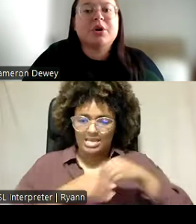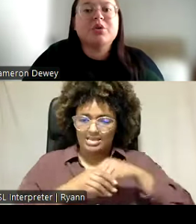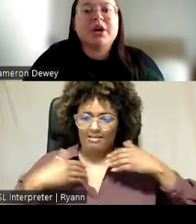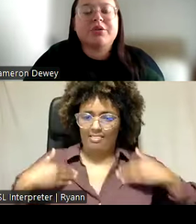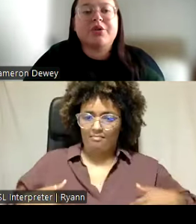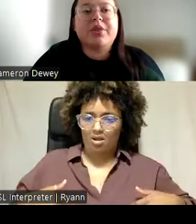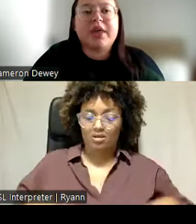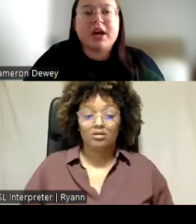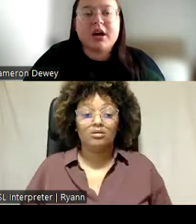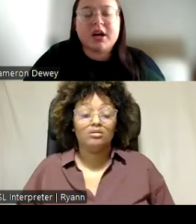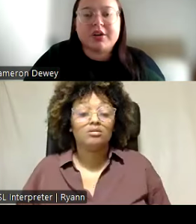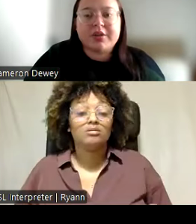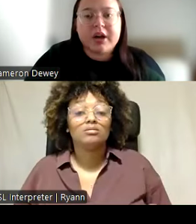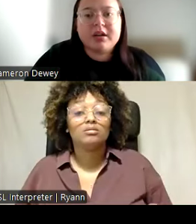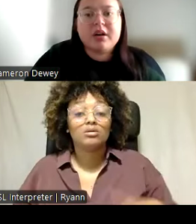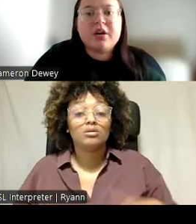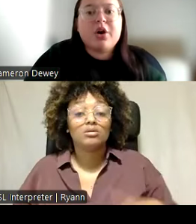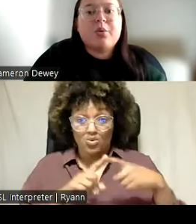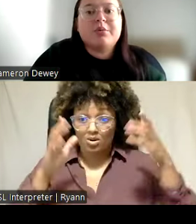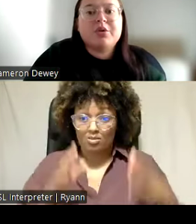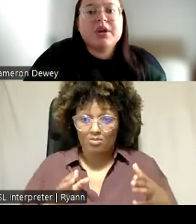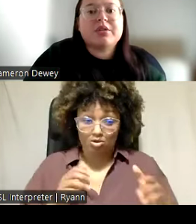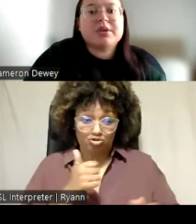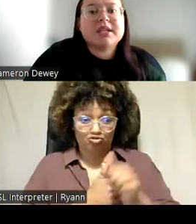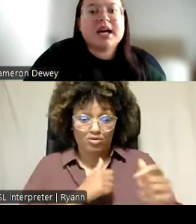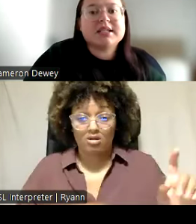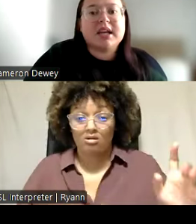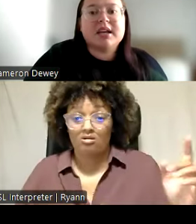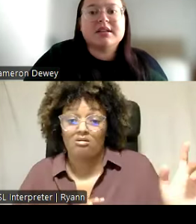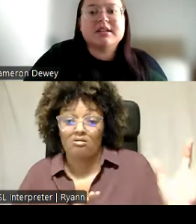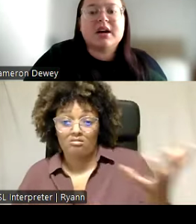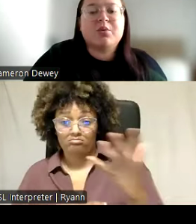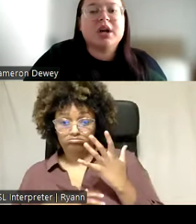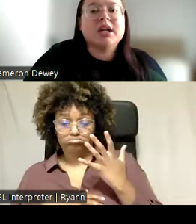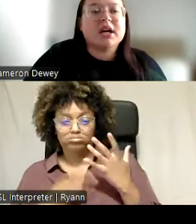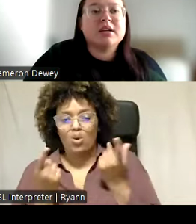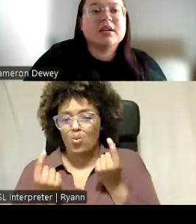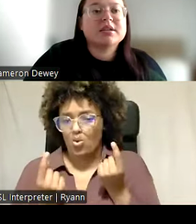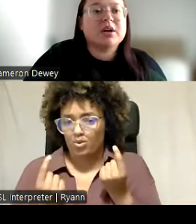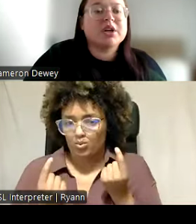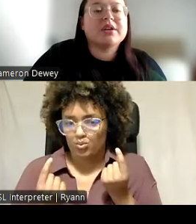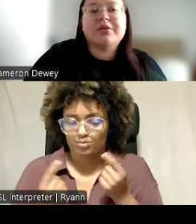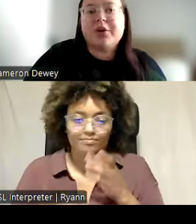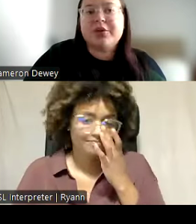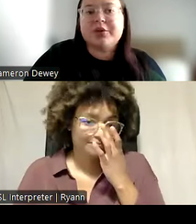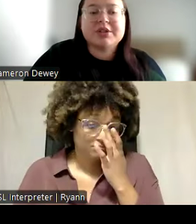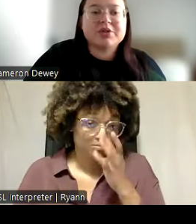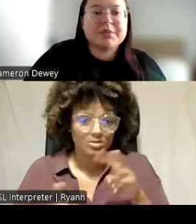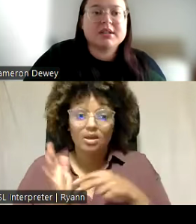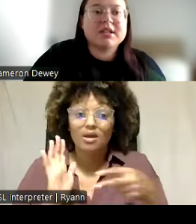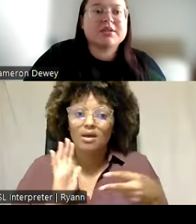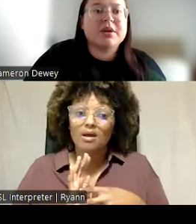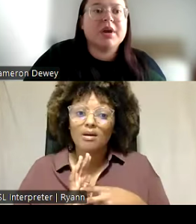that someone will go through when they are under threat. When moving through this cascade, this is not one and done. Someone can flow through